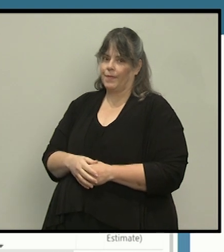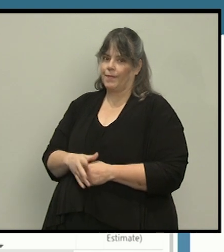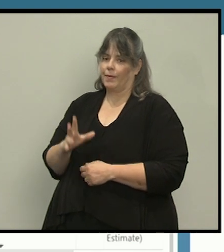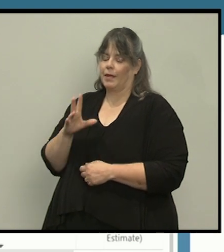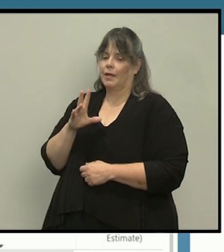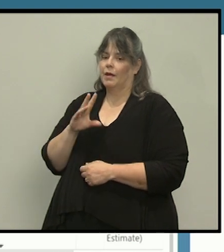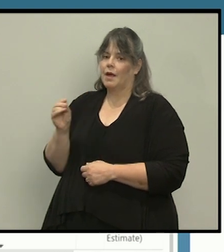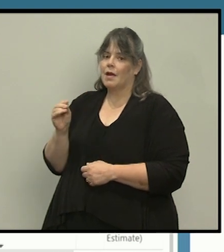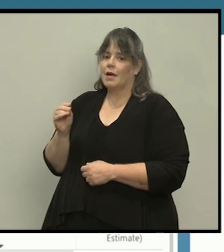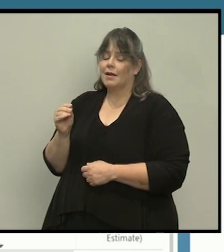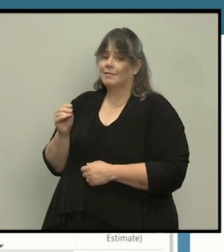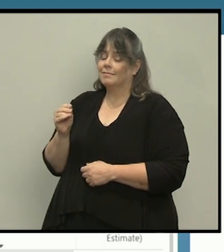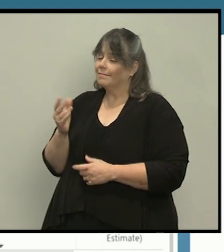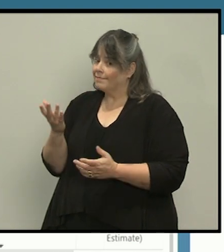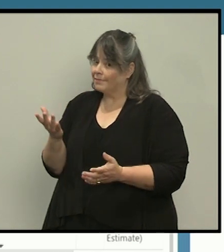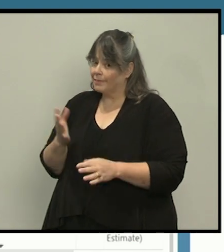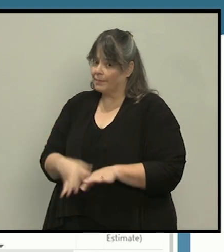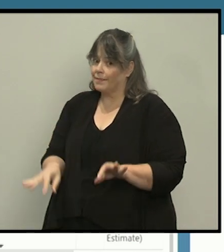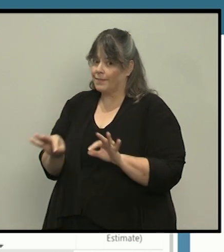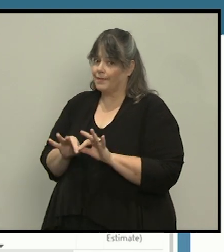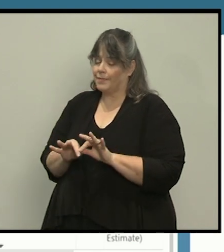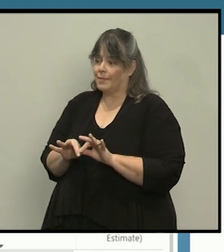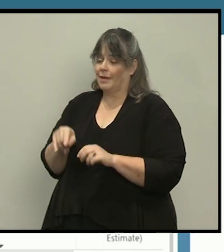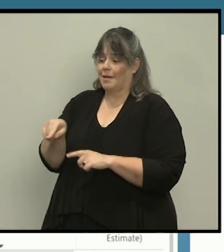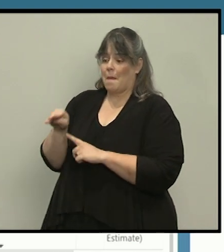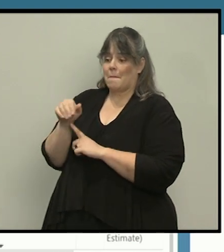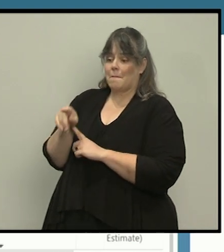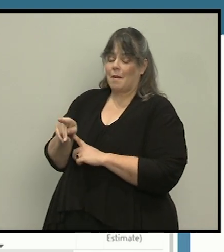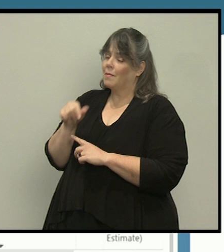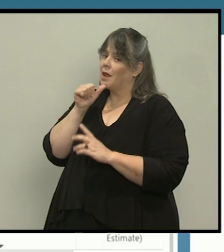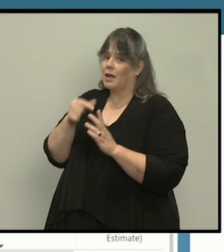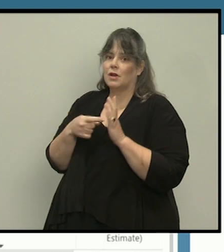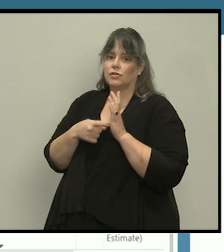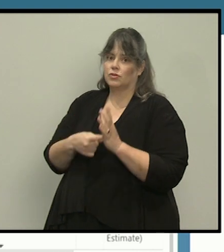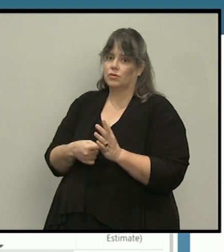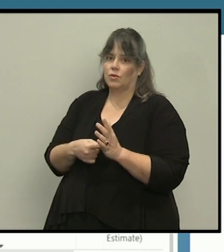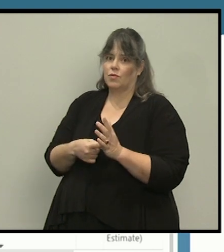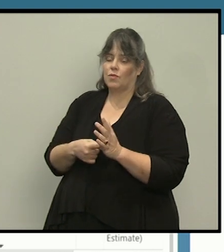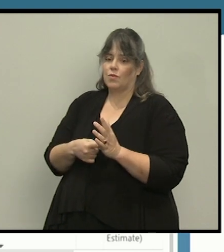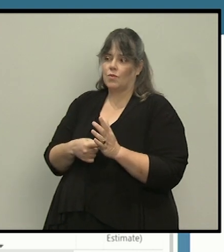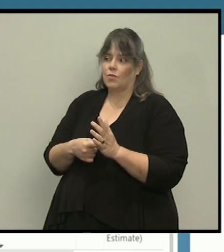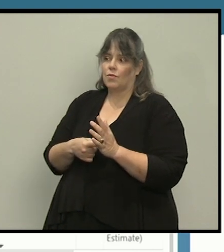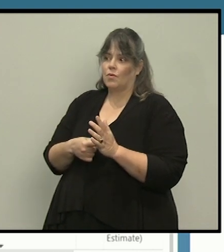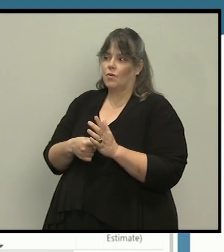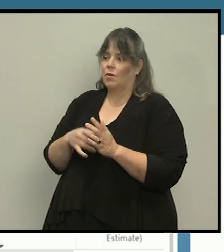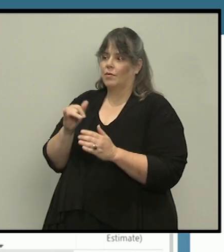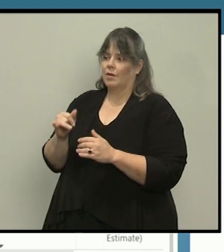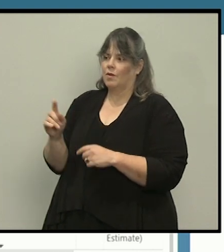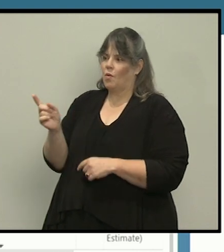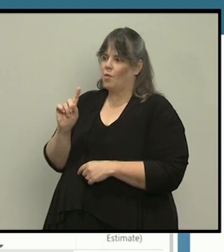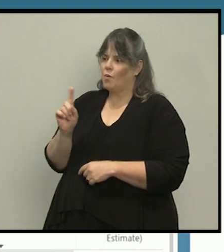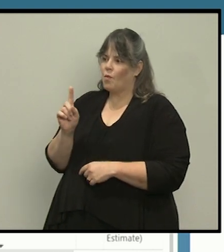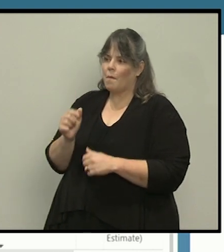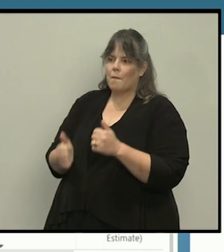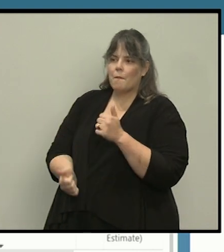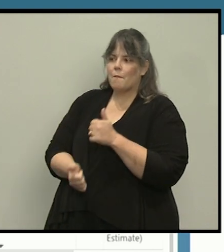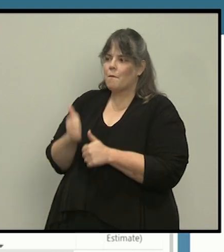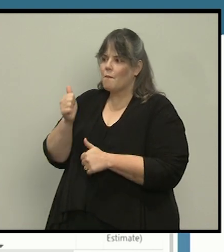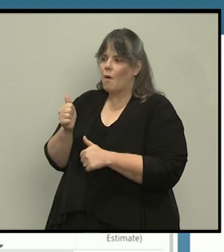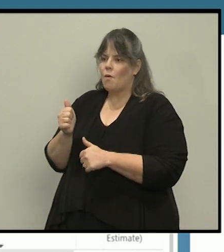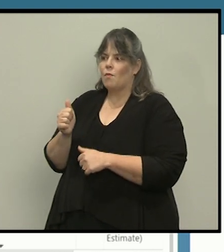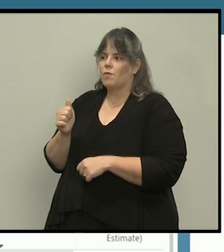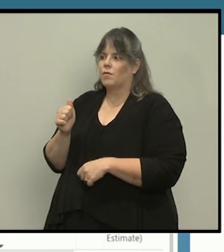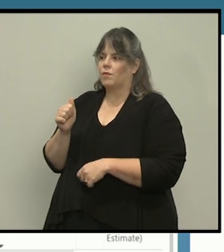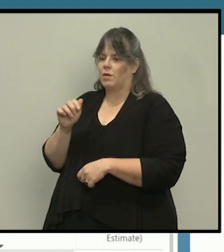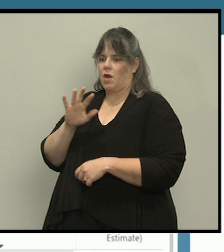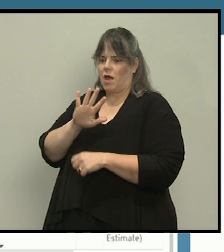And again, this is important. The map does not show the prevalence or the total number of COVID-19